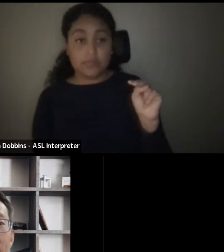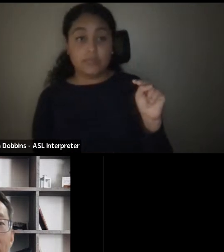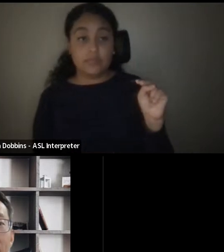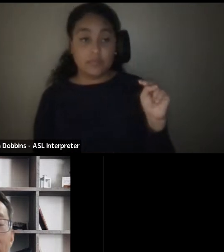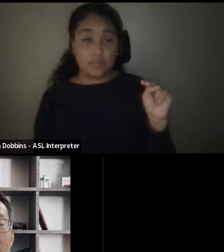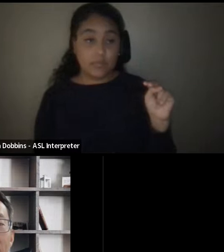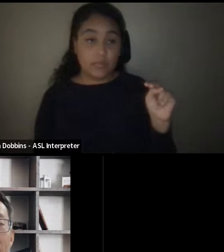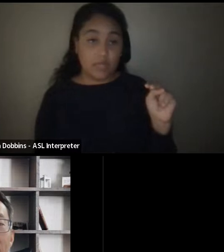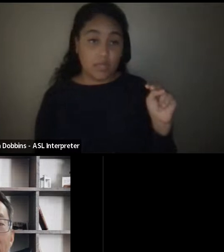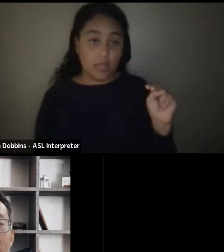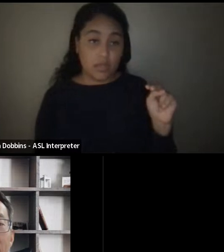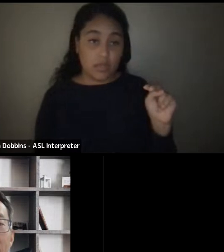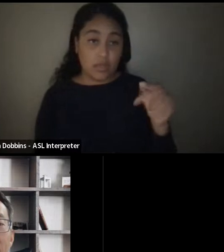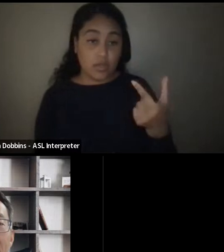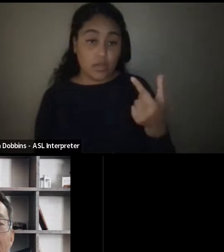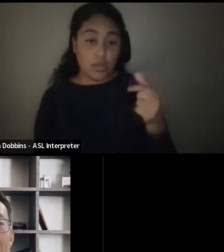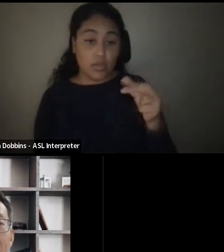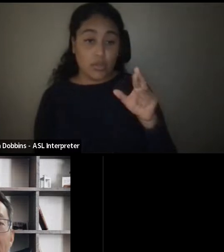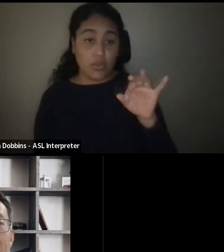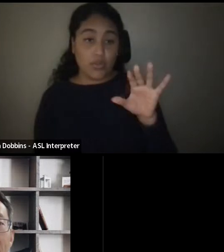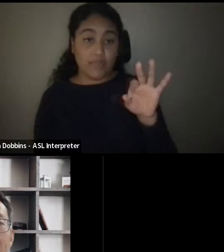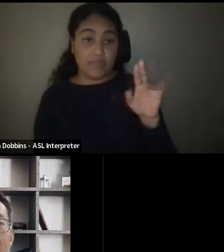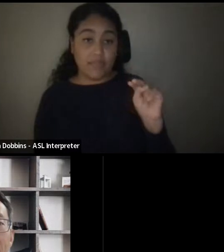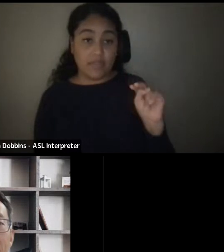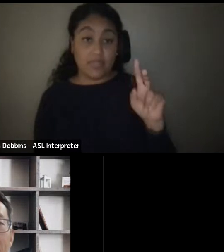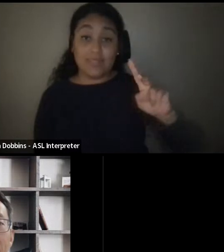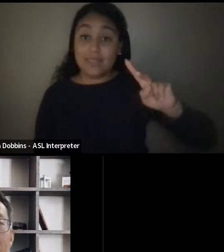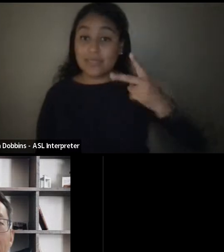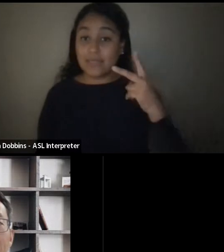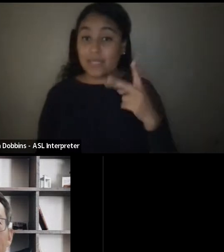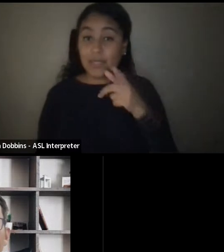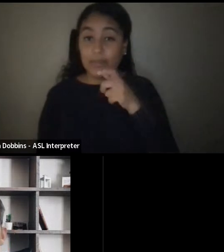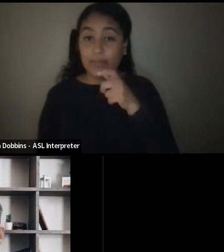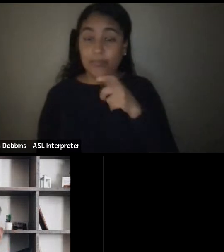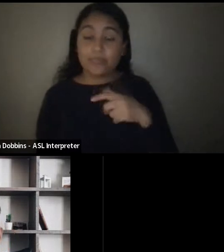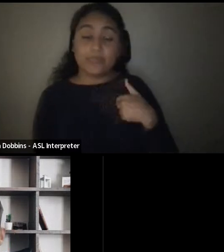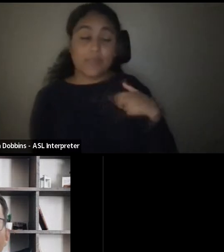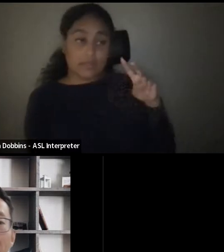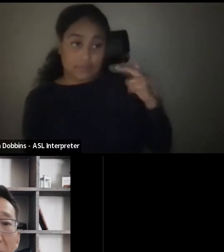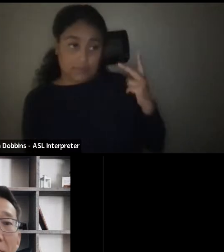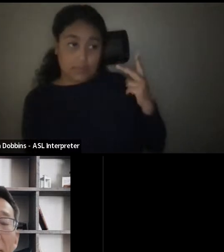by Trustee Griffin. Can I get a second? Second.